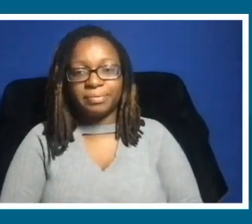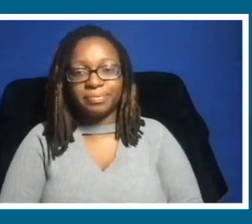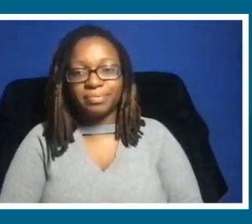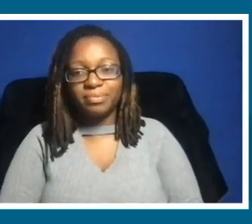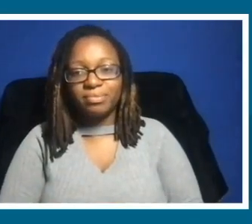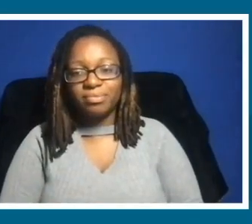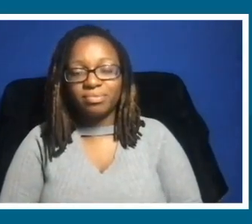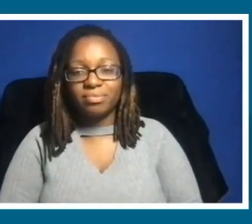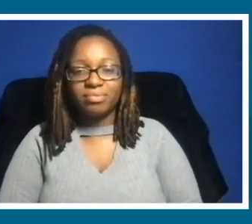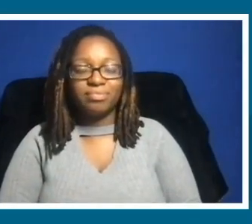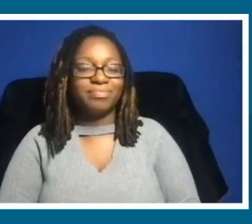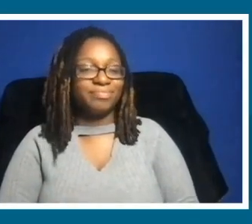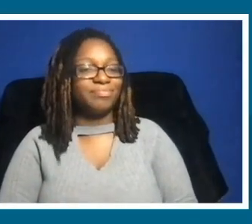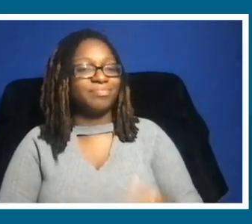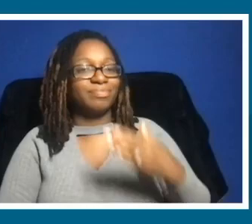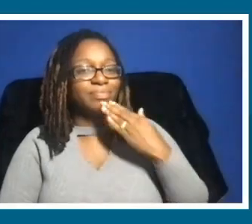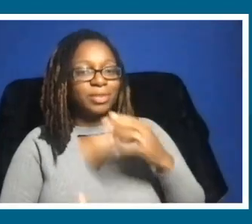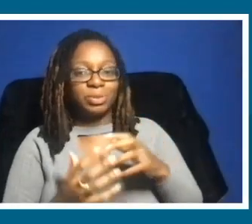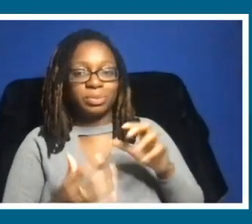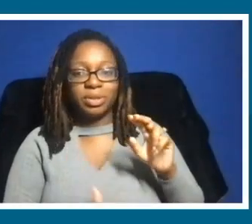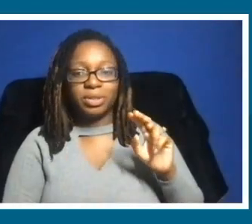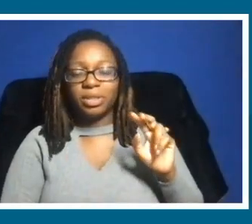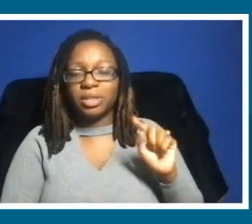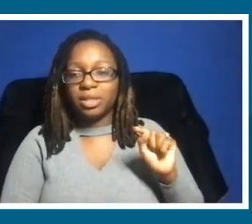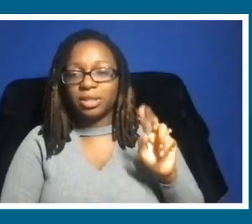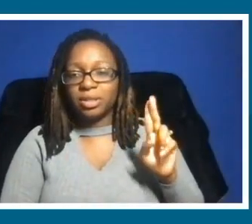Oh, thanks so much, Tuyen.